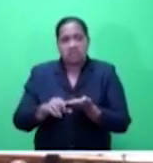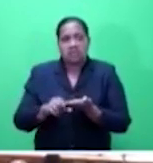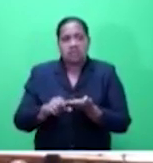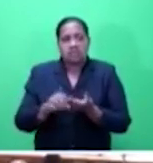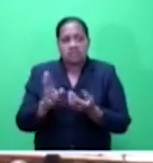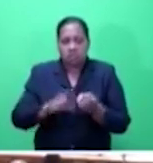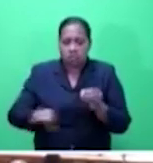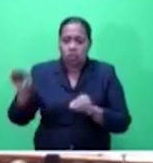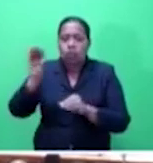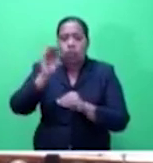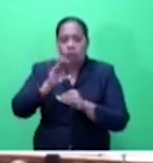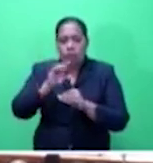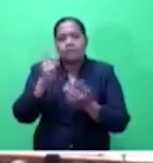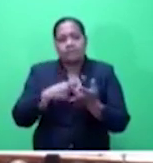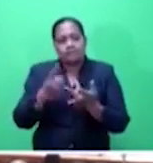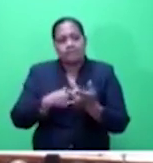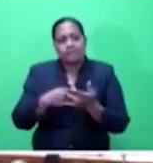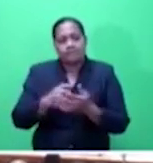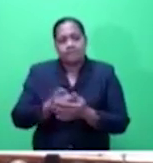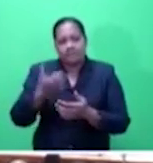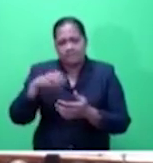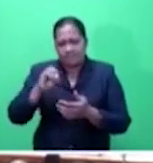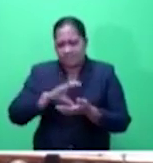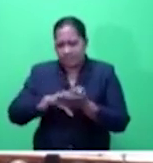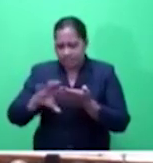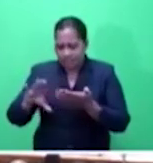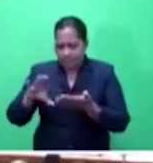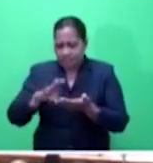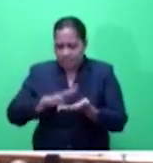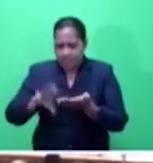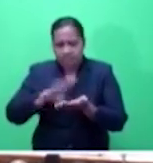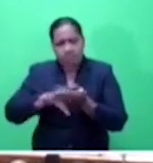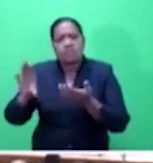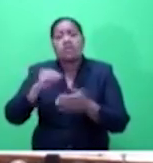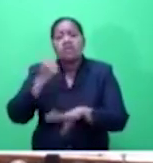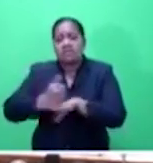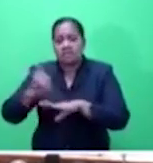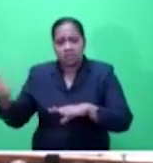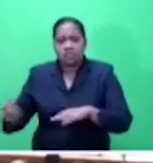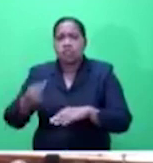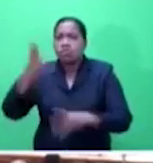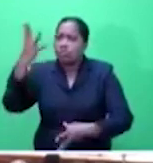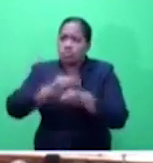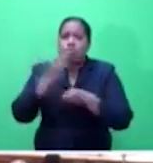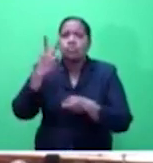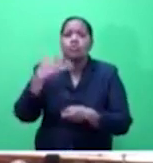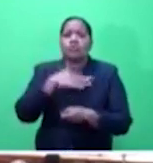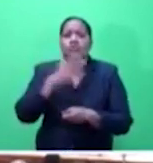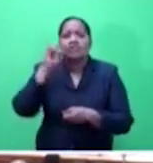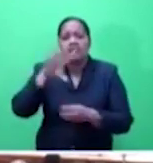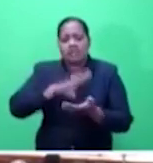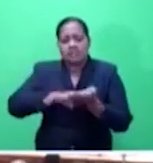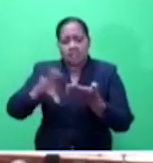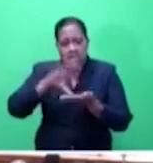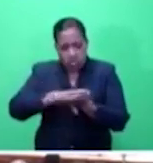$60 million contribution from government. So you're looking at a total of $210 million. For all employees